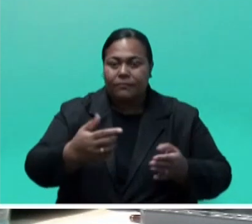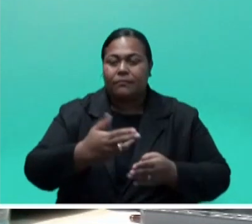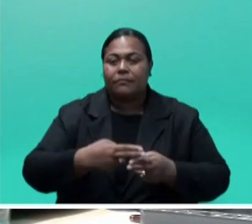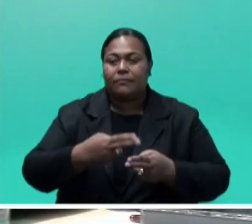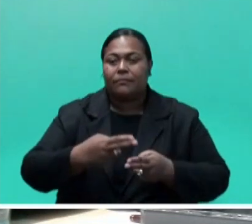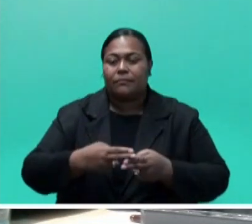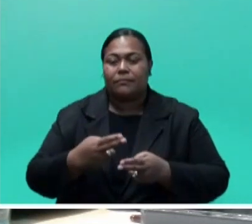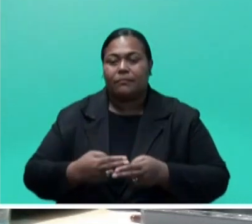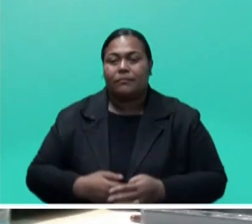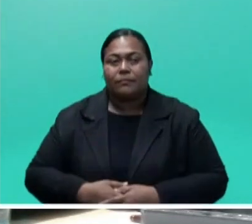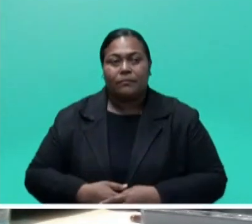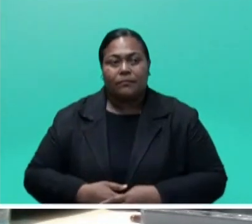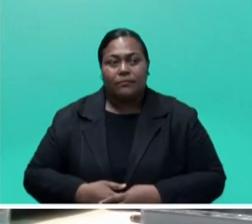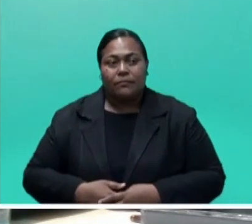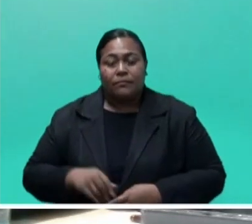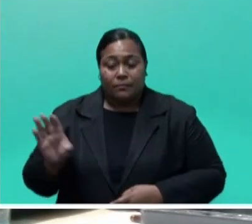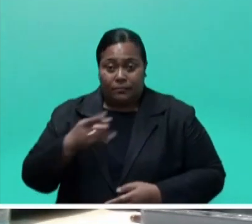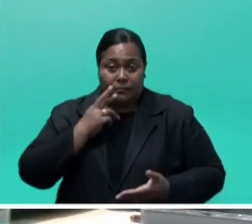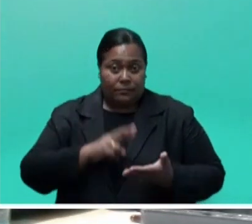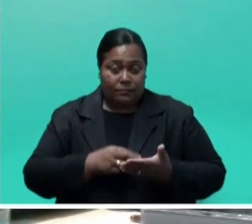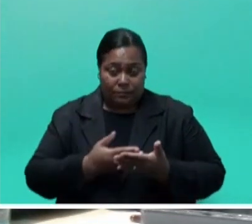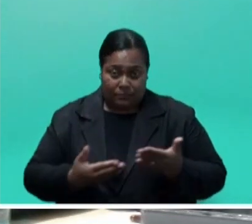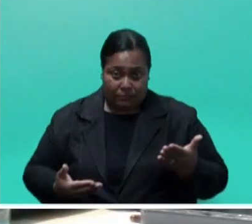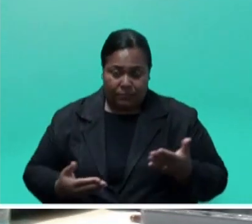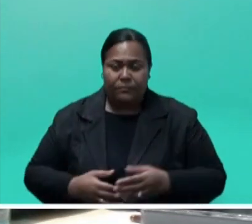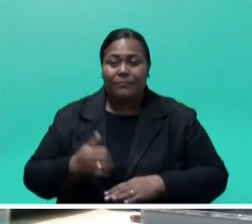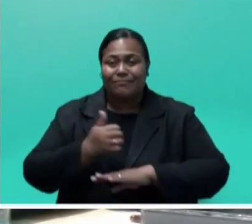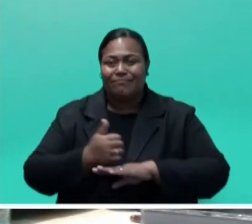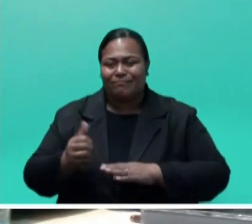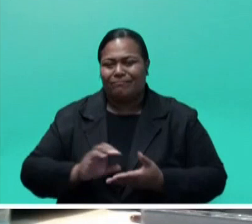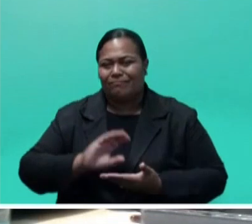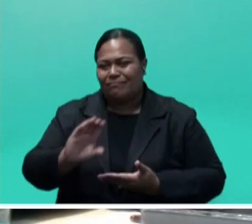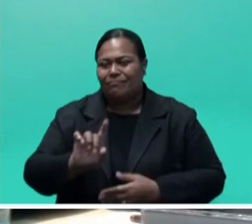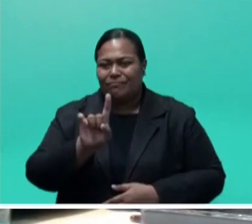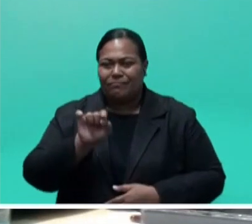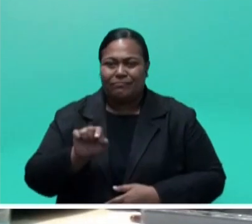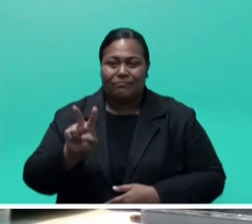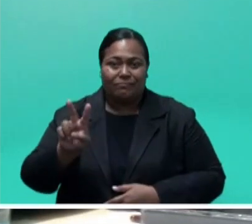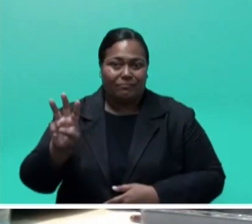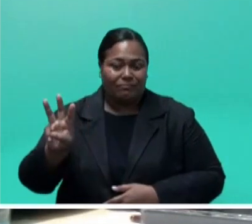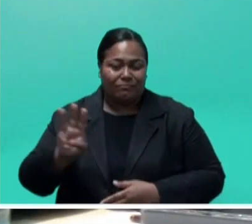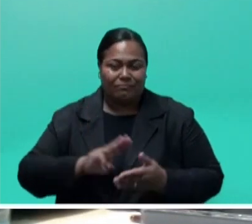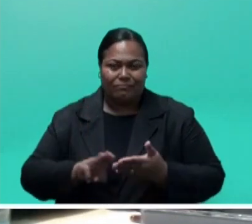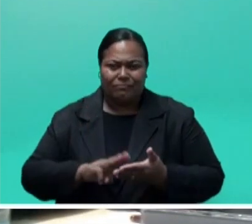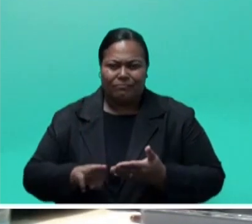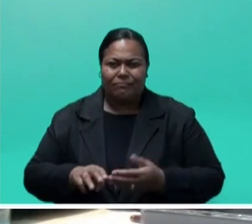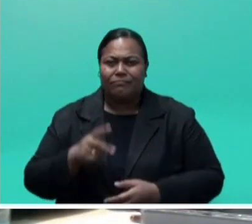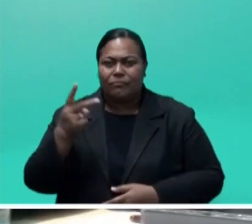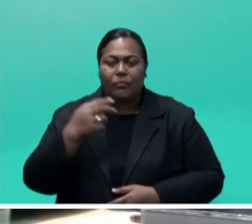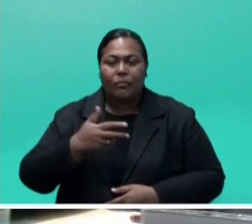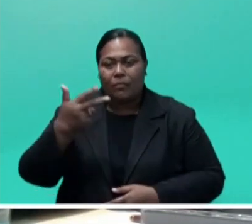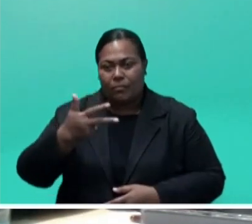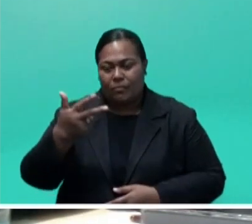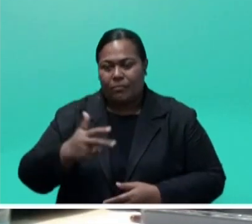approval, Mr. Speaker, our coalition government had paid 1.22 million for 218 leases as